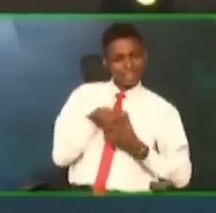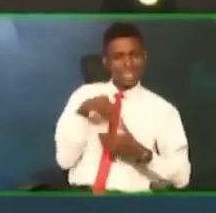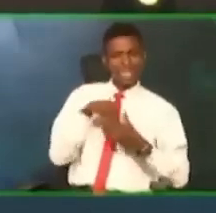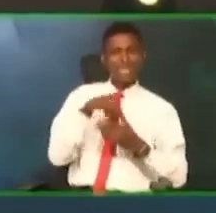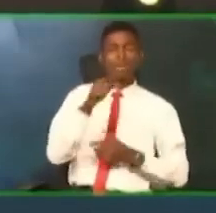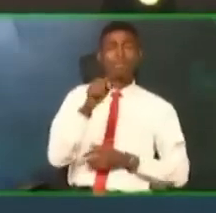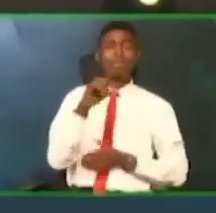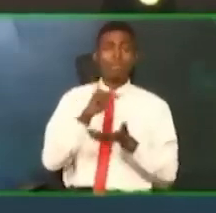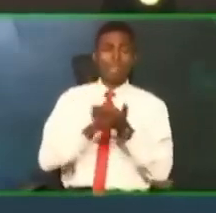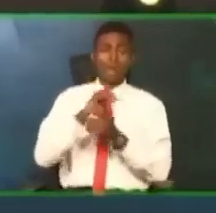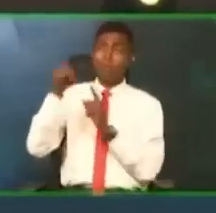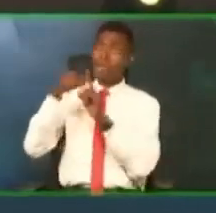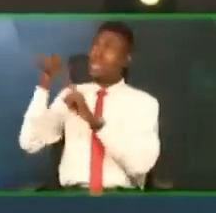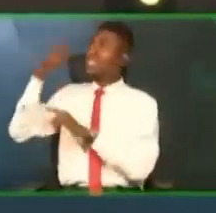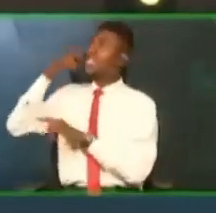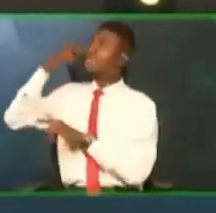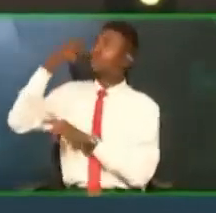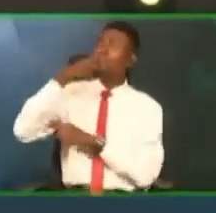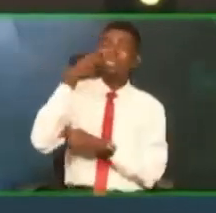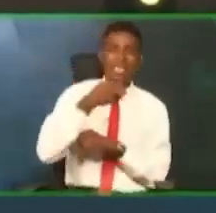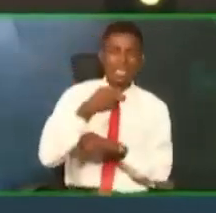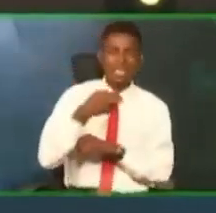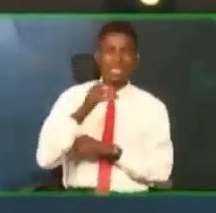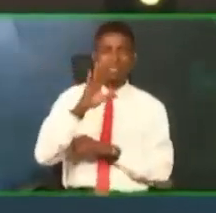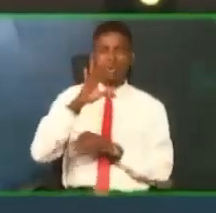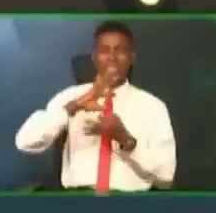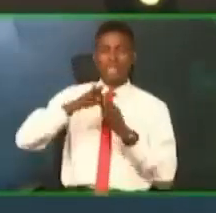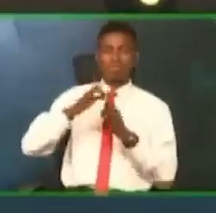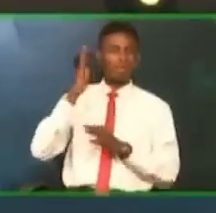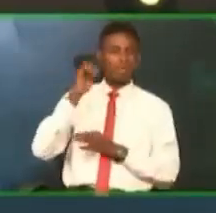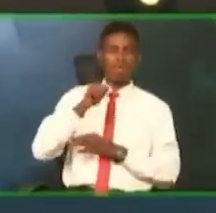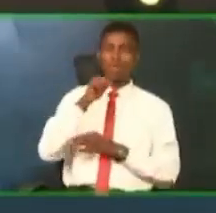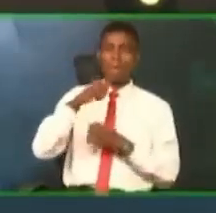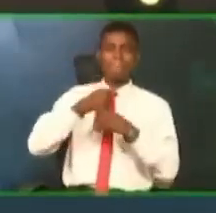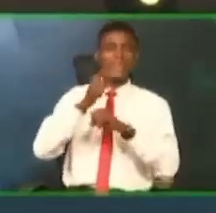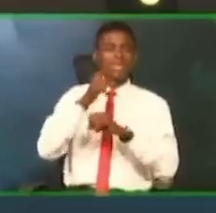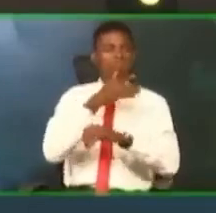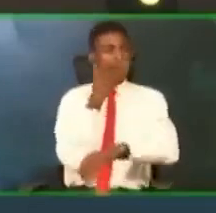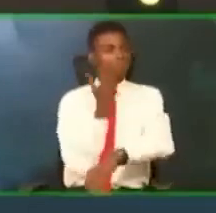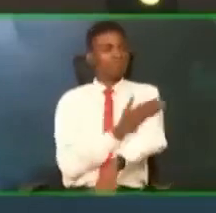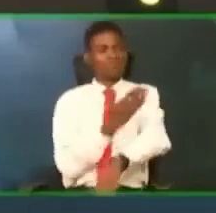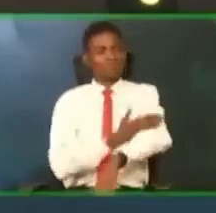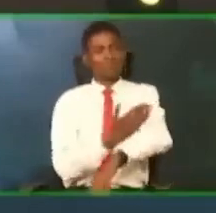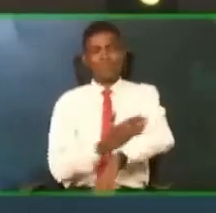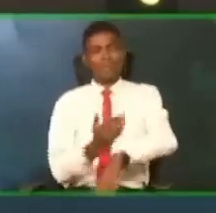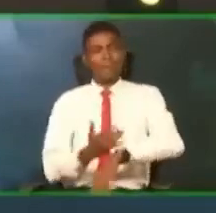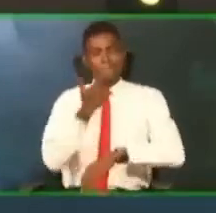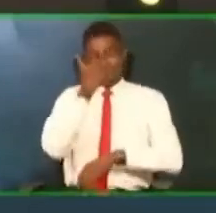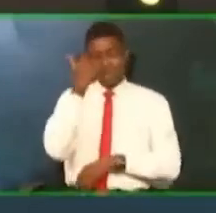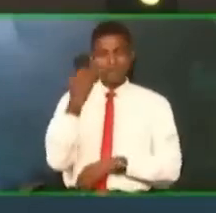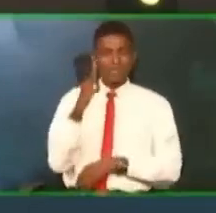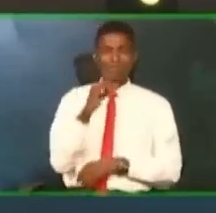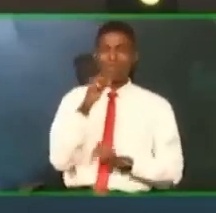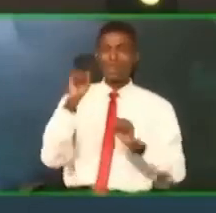will not retrogress. It will not retrogress you again because of poor hearing.